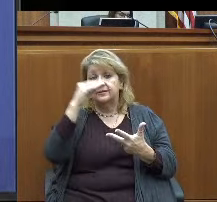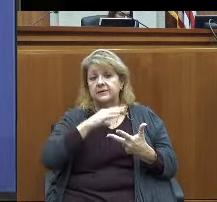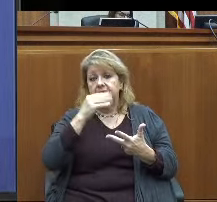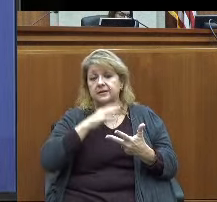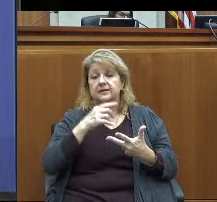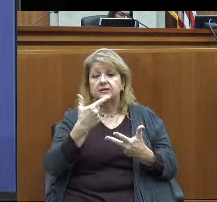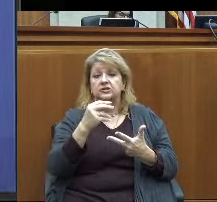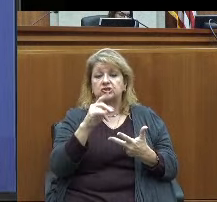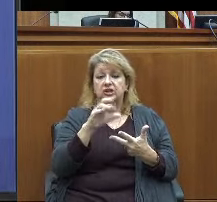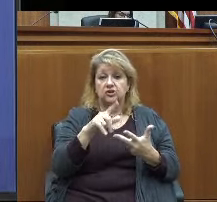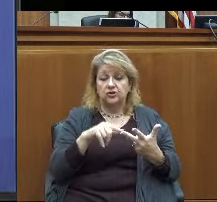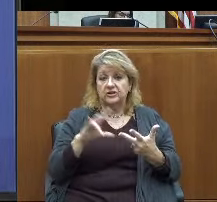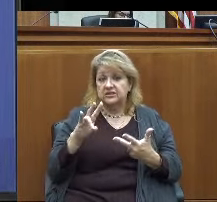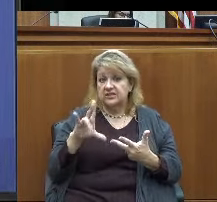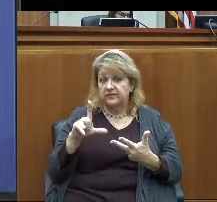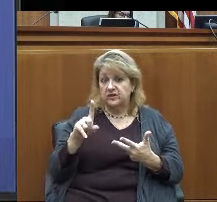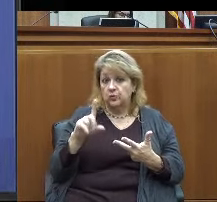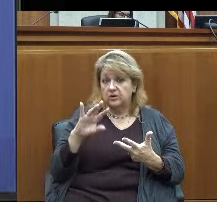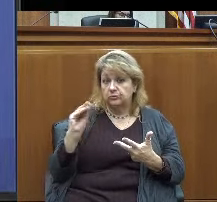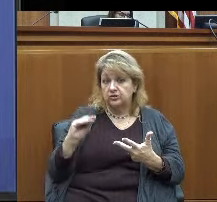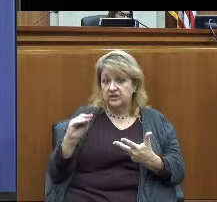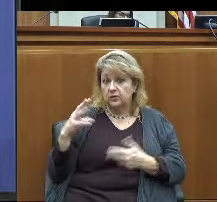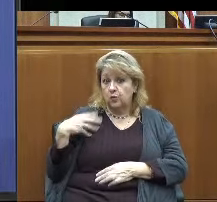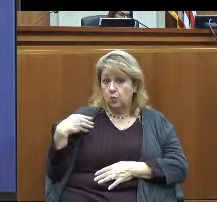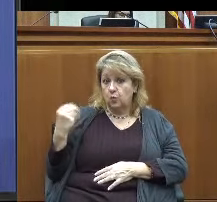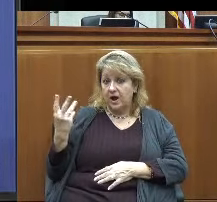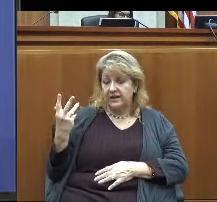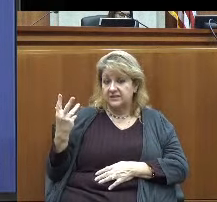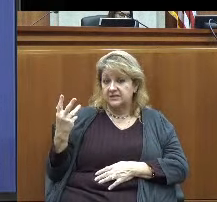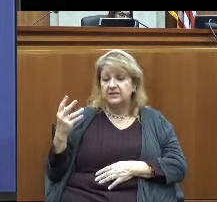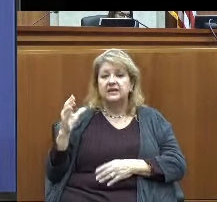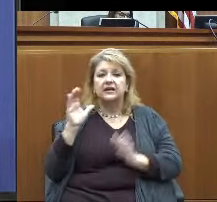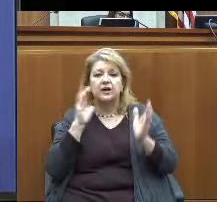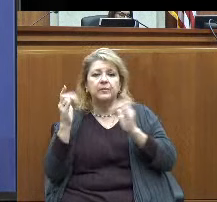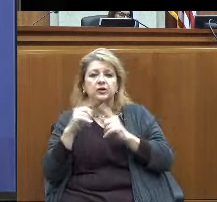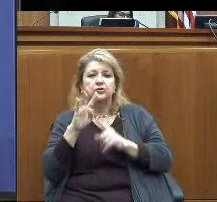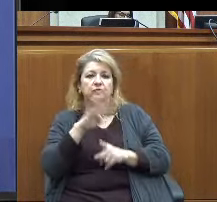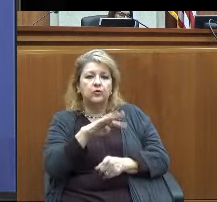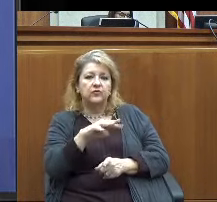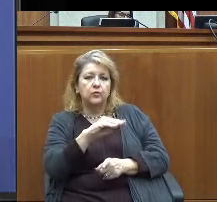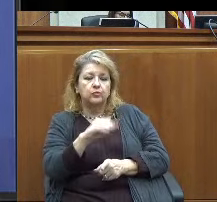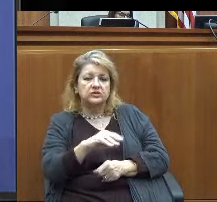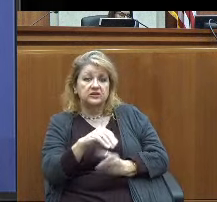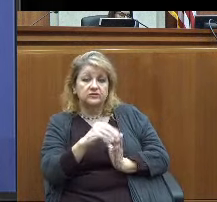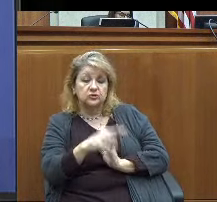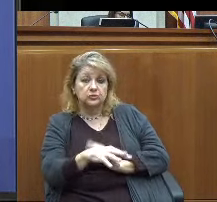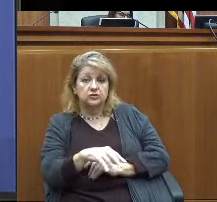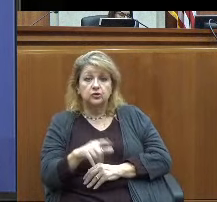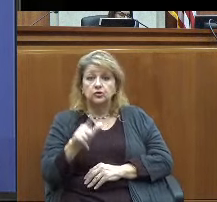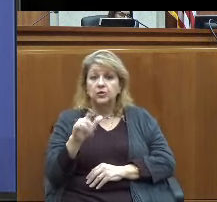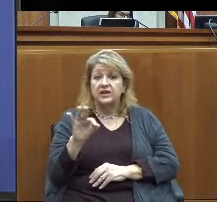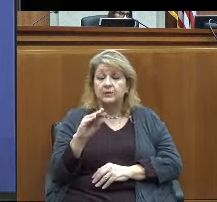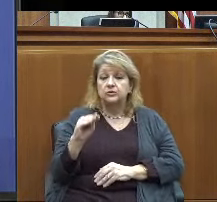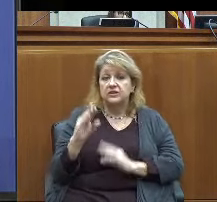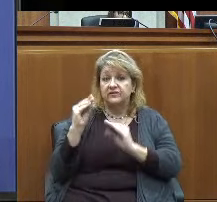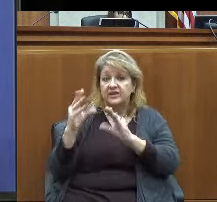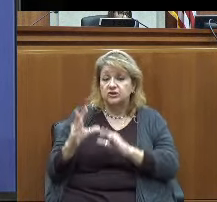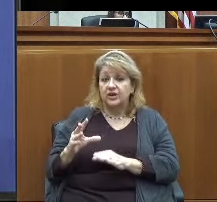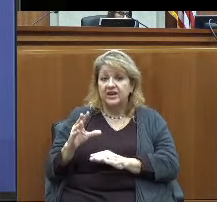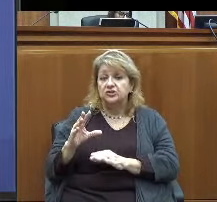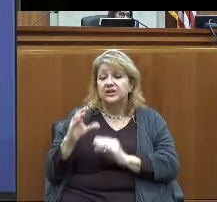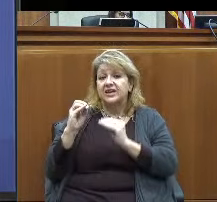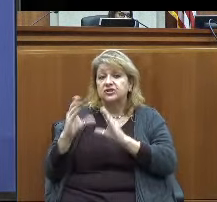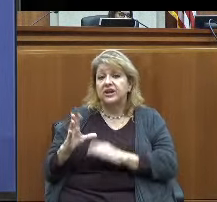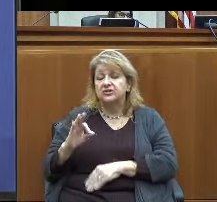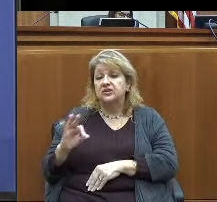teacher population, 71%, was white compared to 44% of our students. 29% of our educators are educators of